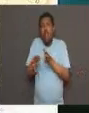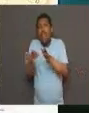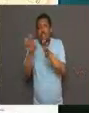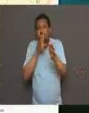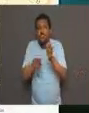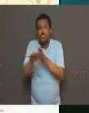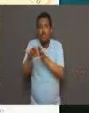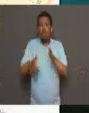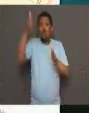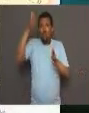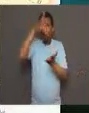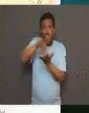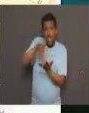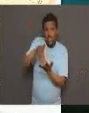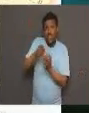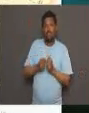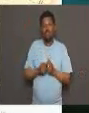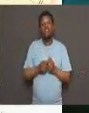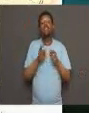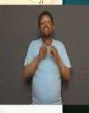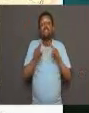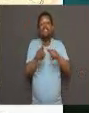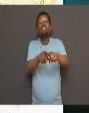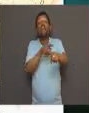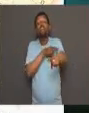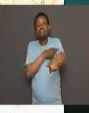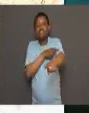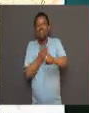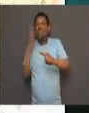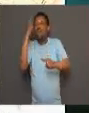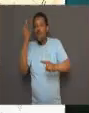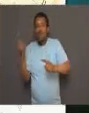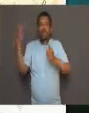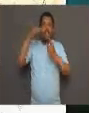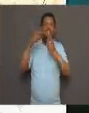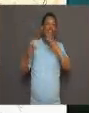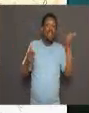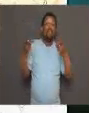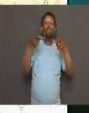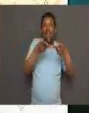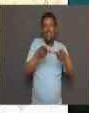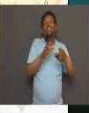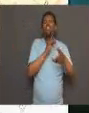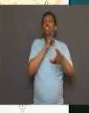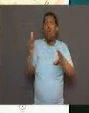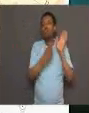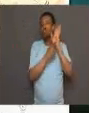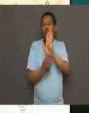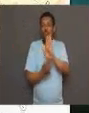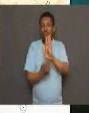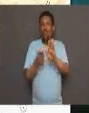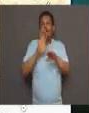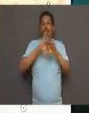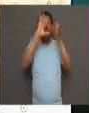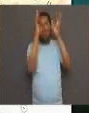ranges, lakes, and major cities, but distance from one place to